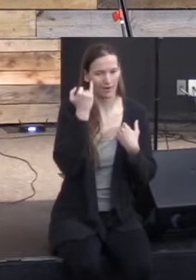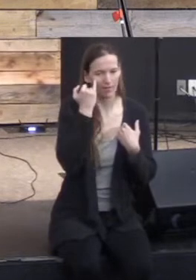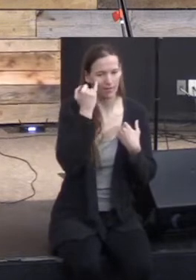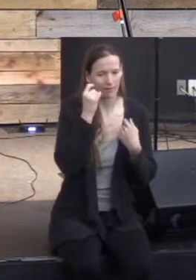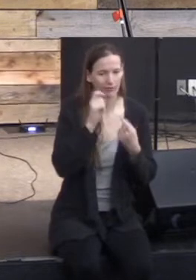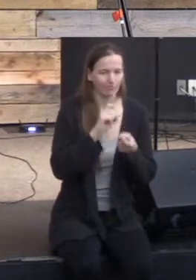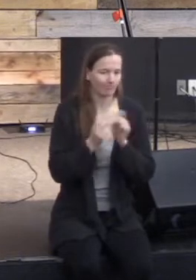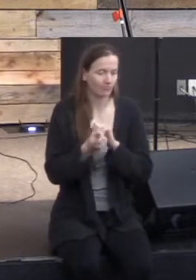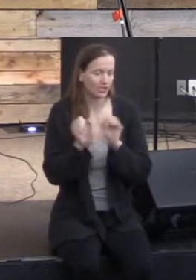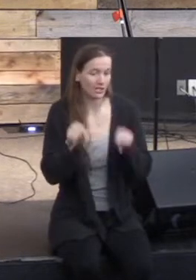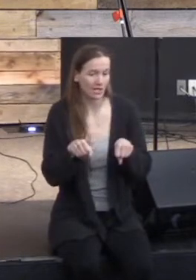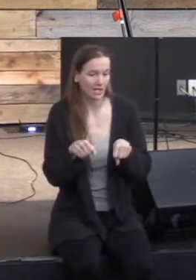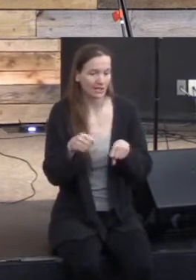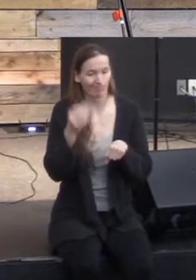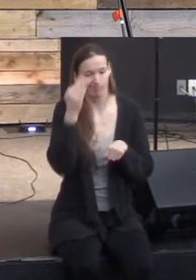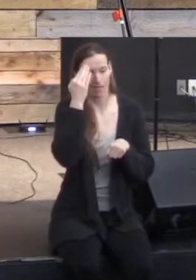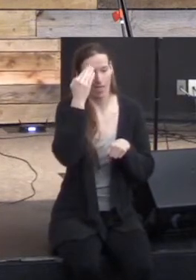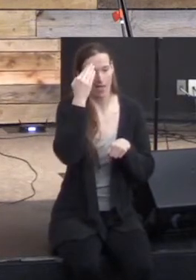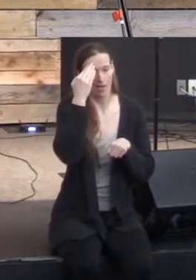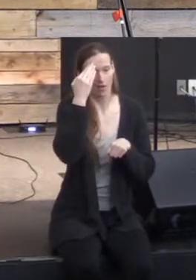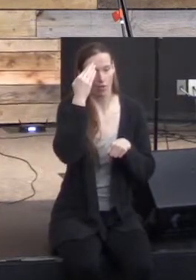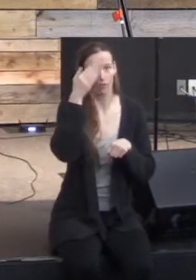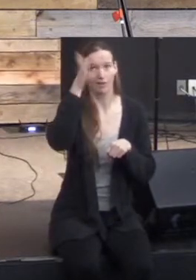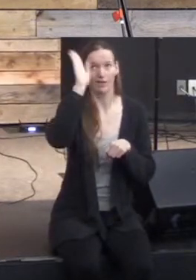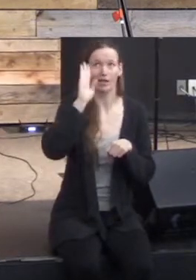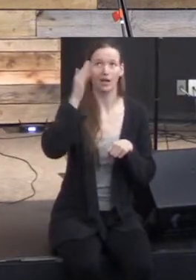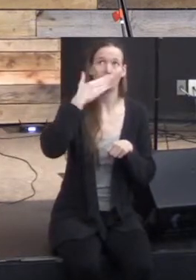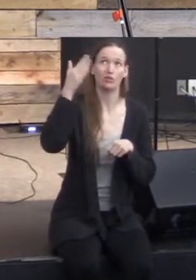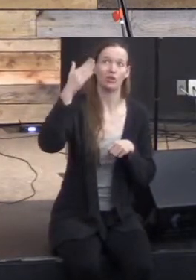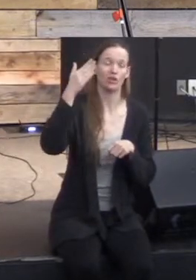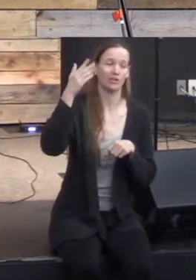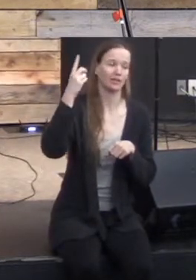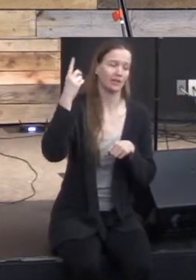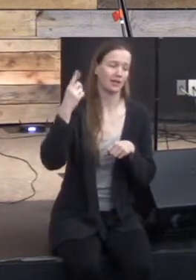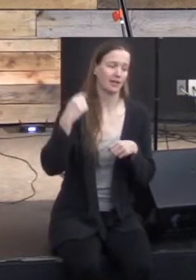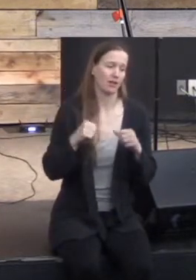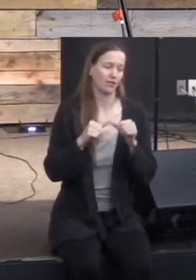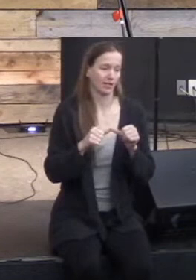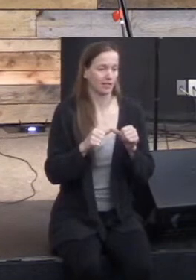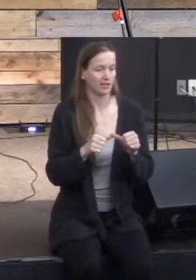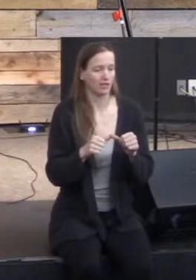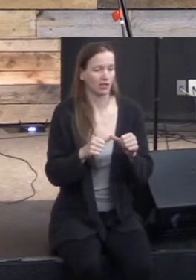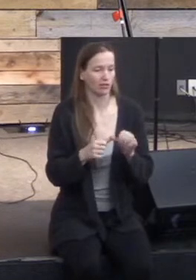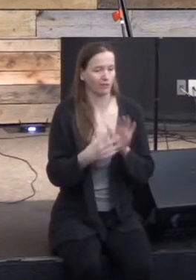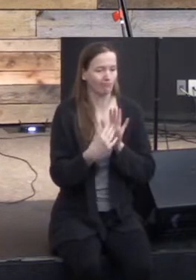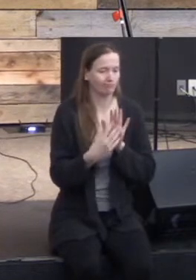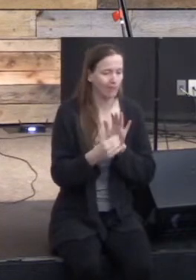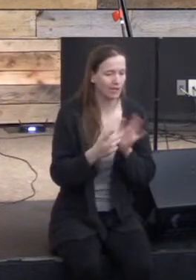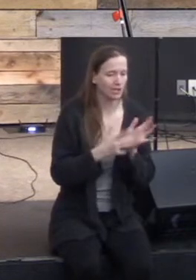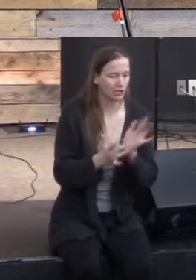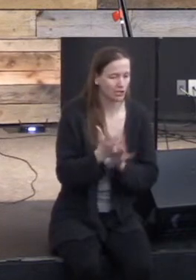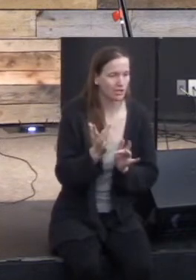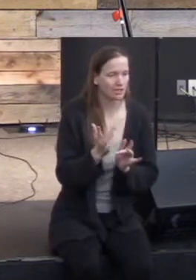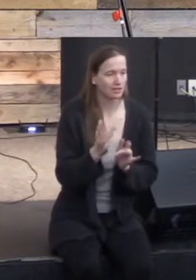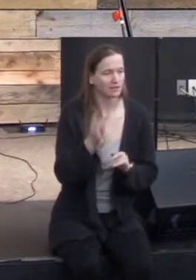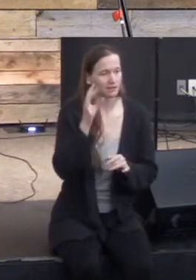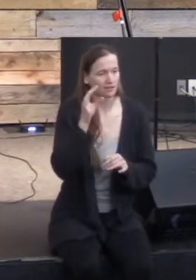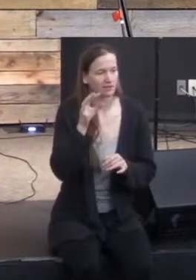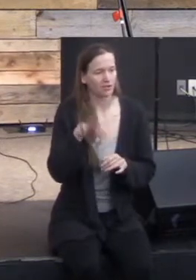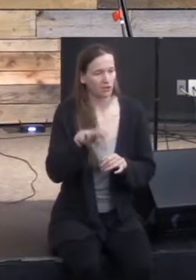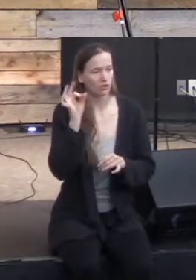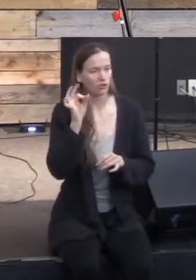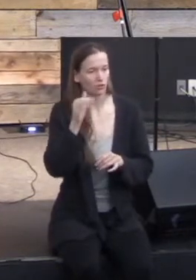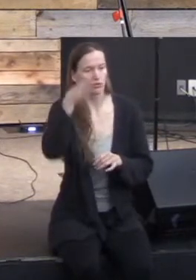is good, and I will continue to imitate Jesus and continue to choose God despite